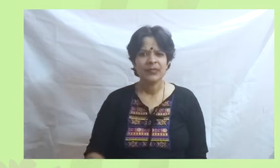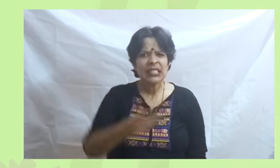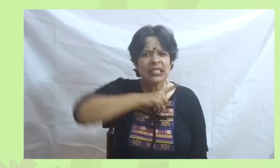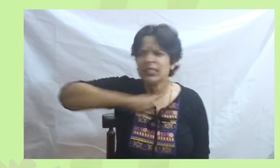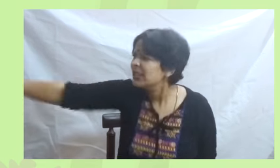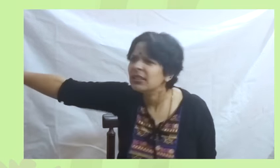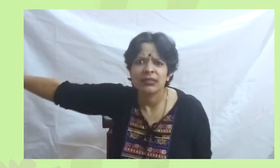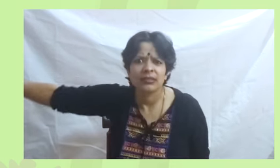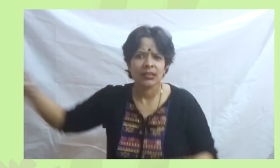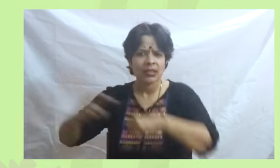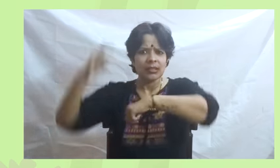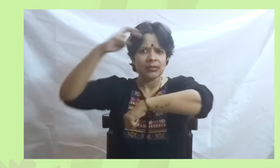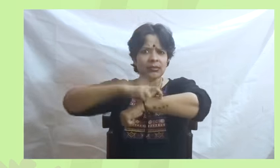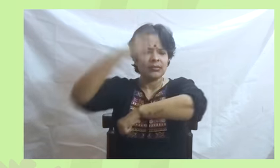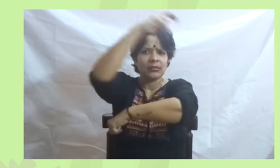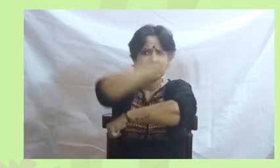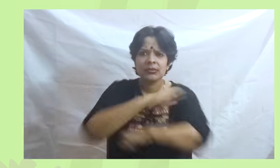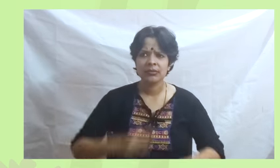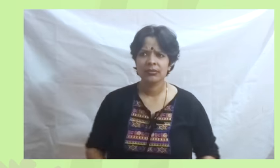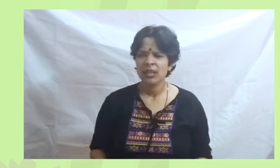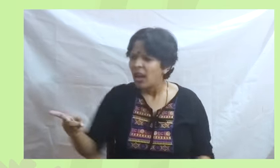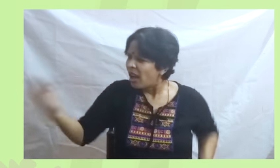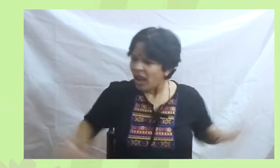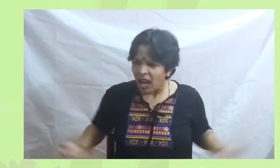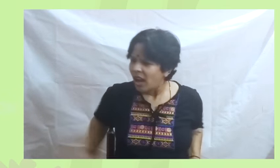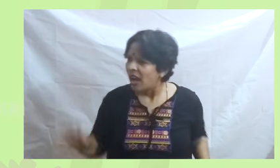"'Get away from here, sir,' she said to the grasshopper.